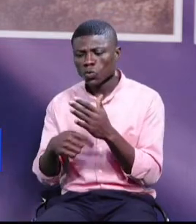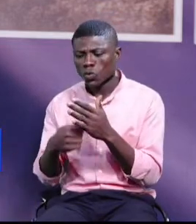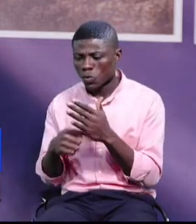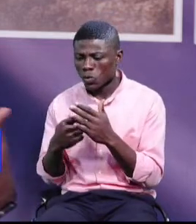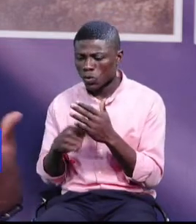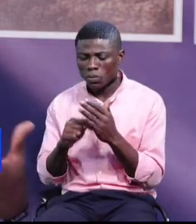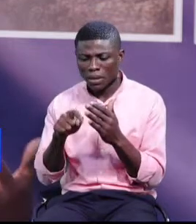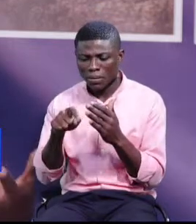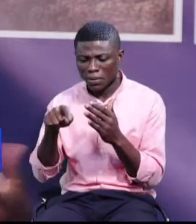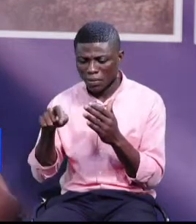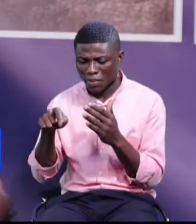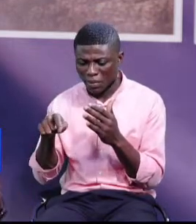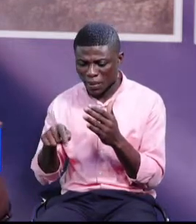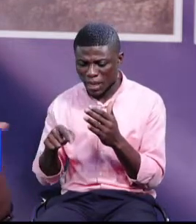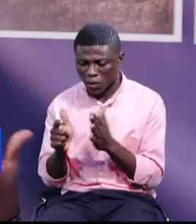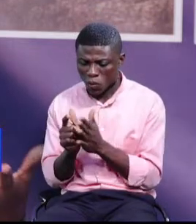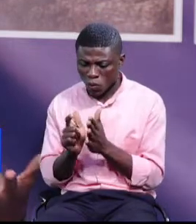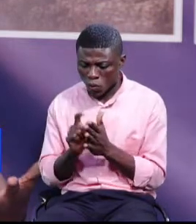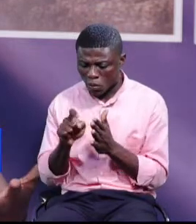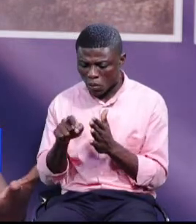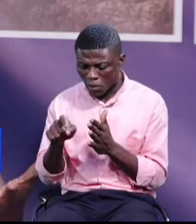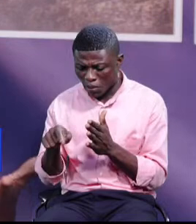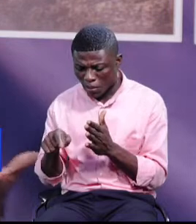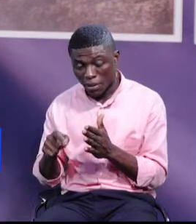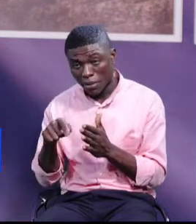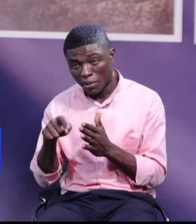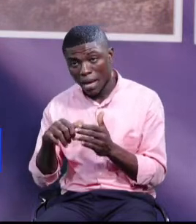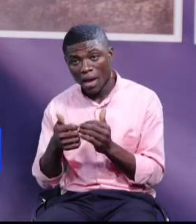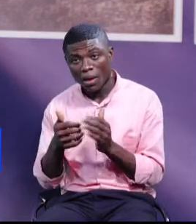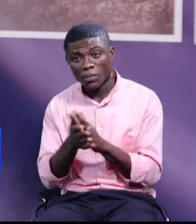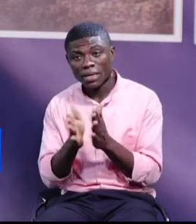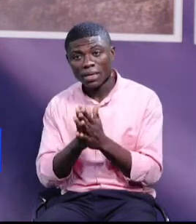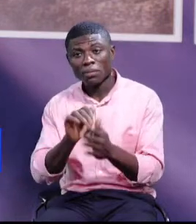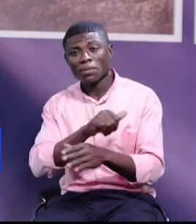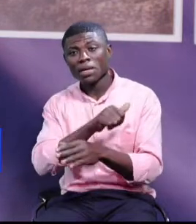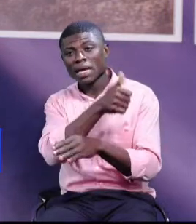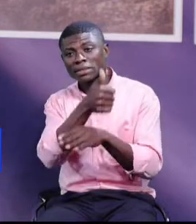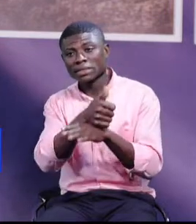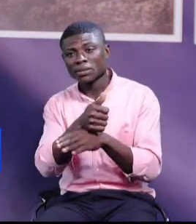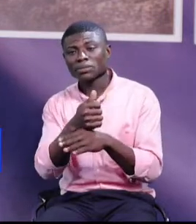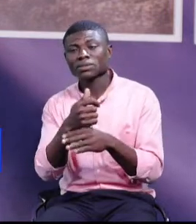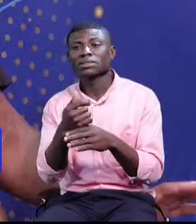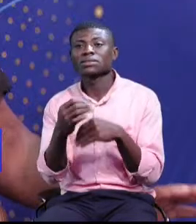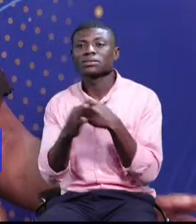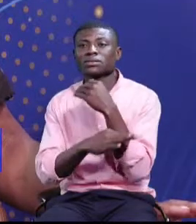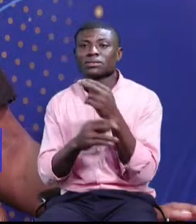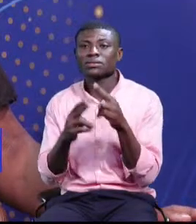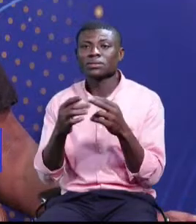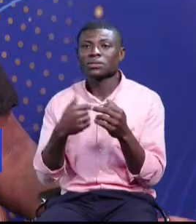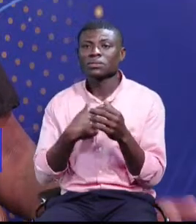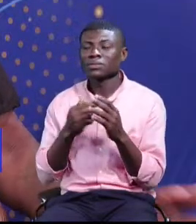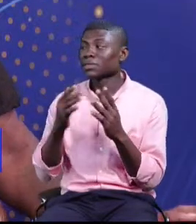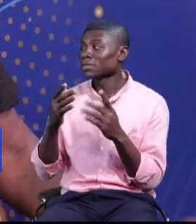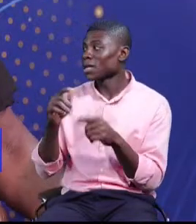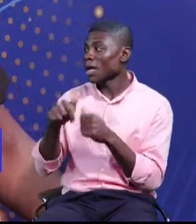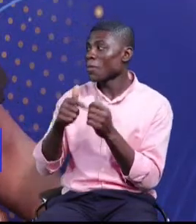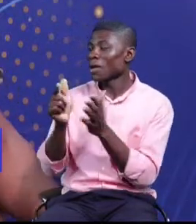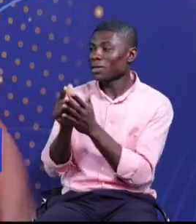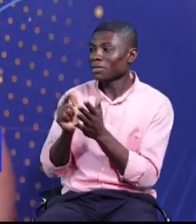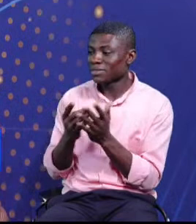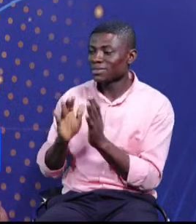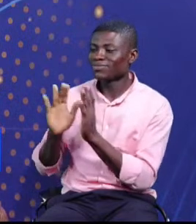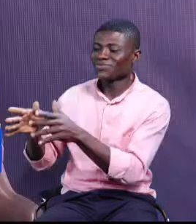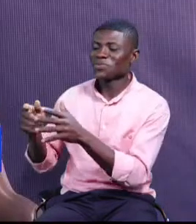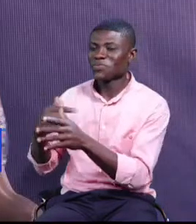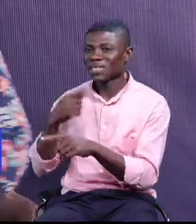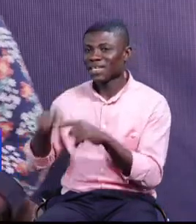out for, some of the legal compliances you think they should look out for? I think with legal compliances, I'm going to leave it to you. That's fine. I'll definitely leave